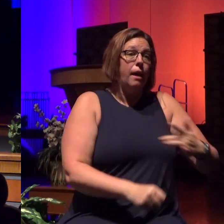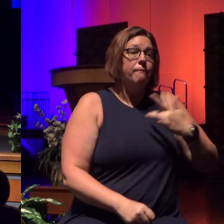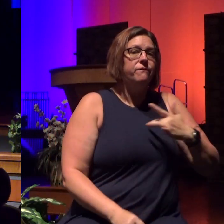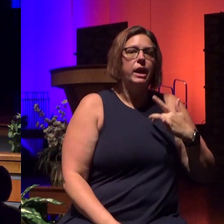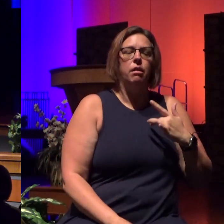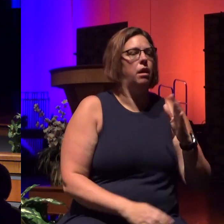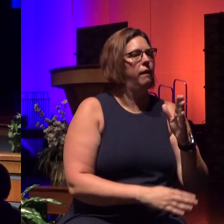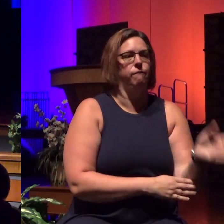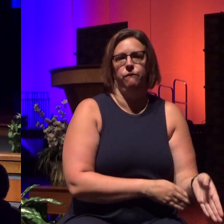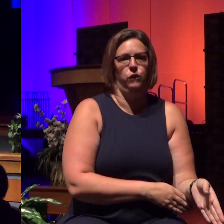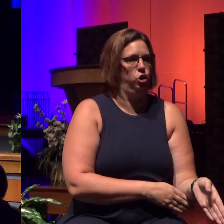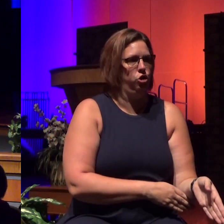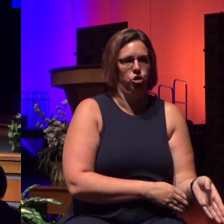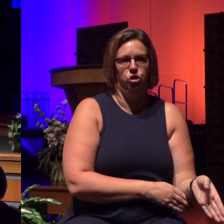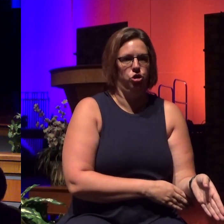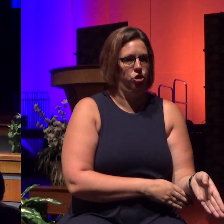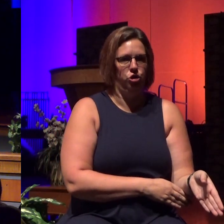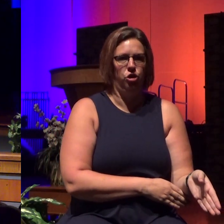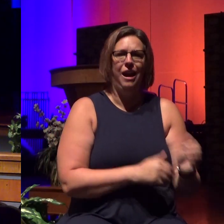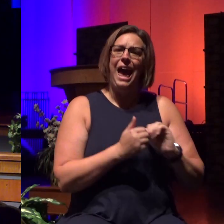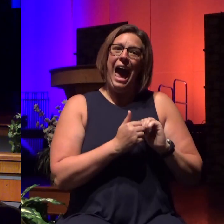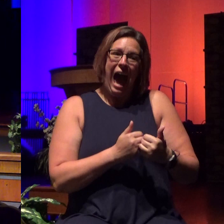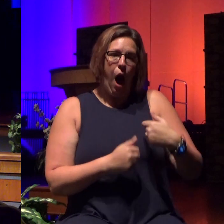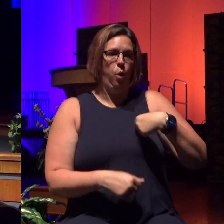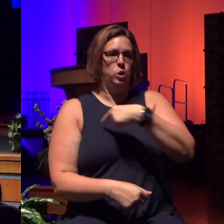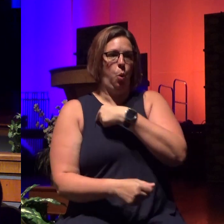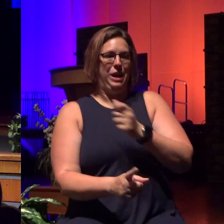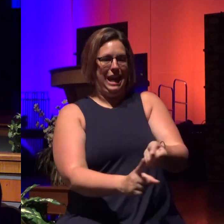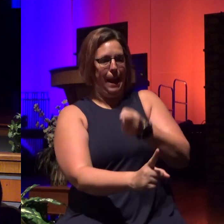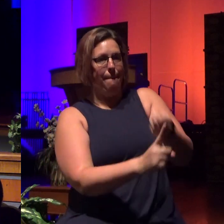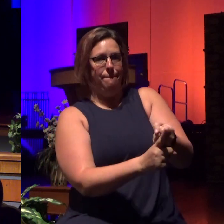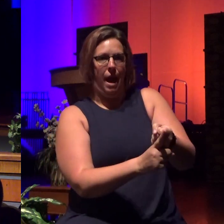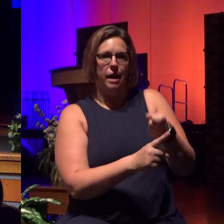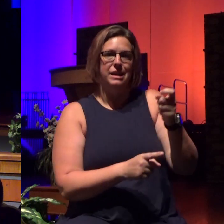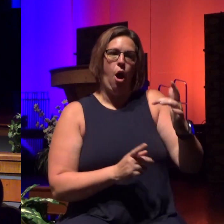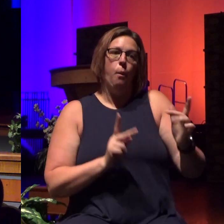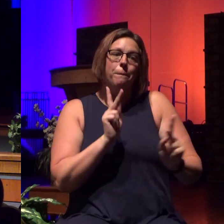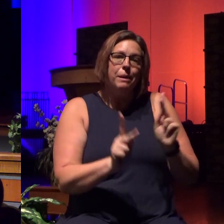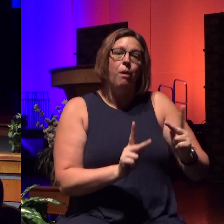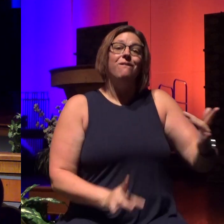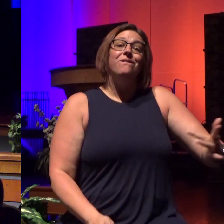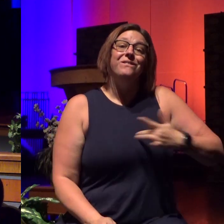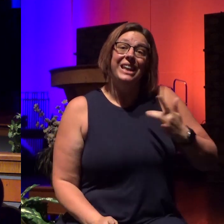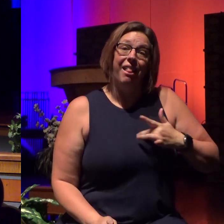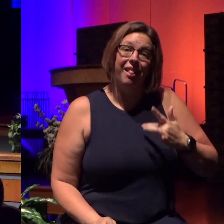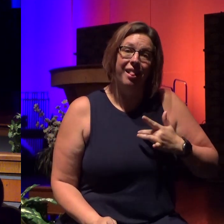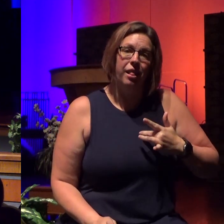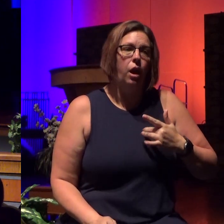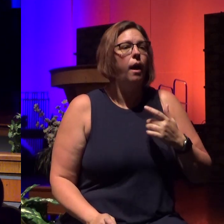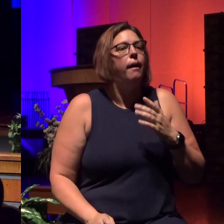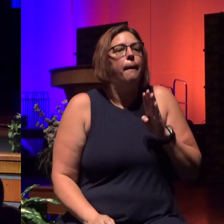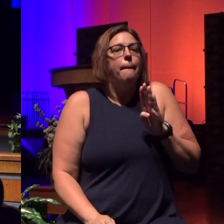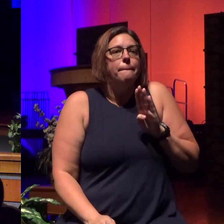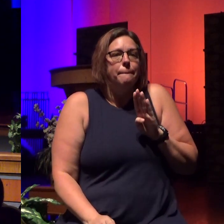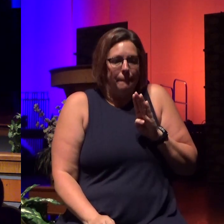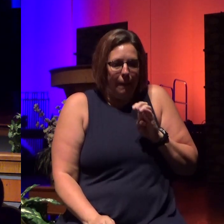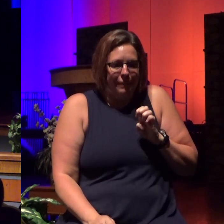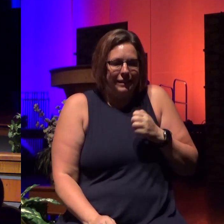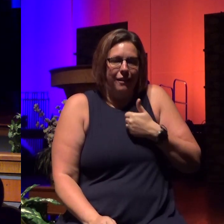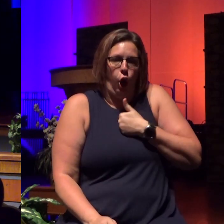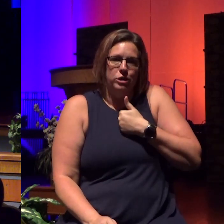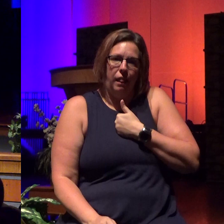How do we most impact how people feel? By being our most authentic self, by being grounded and anchored in